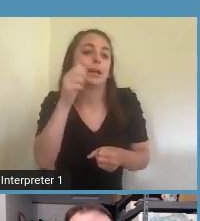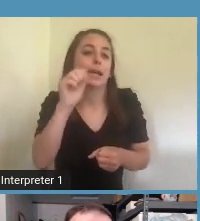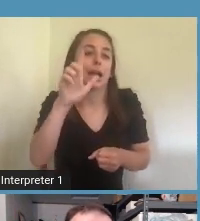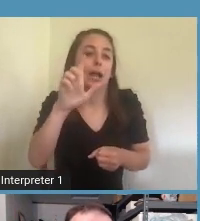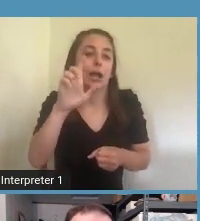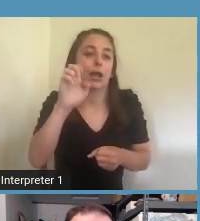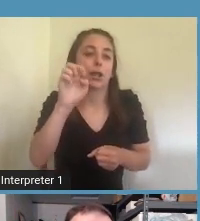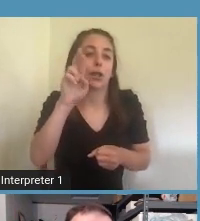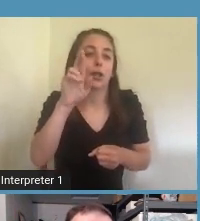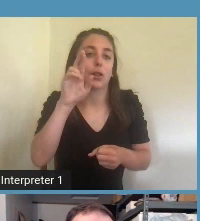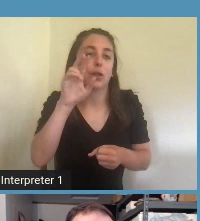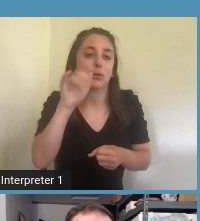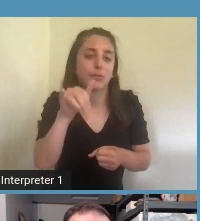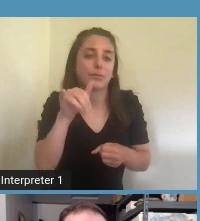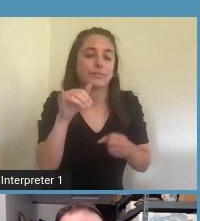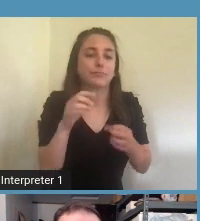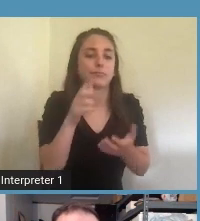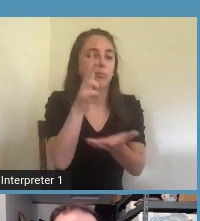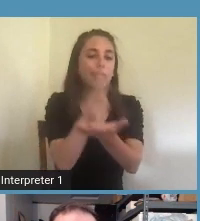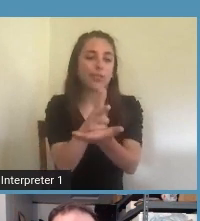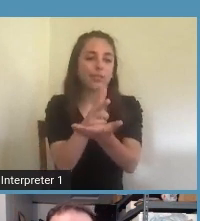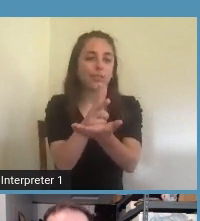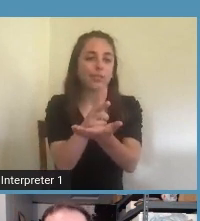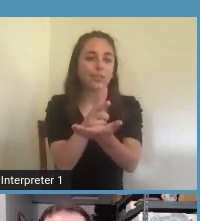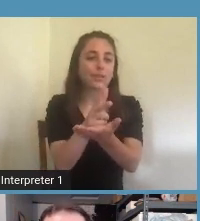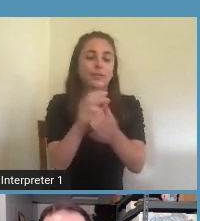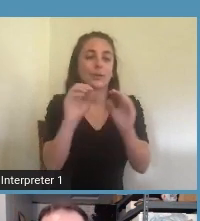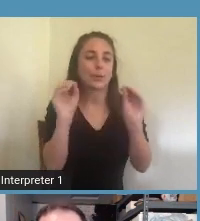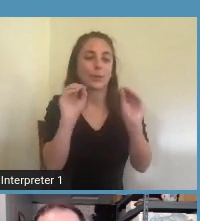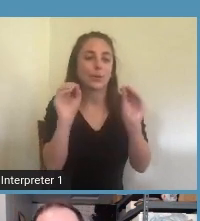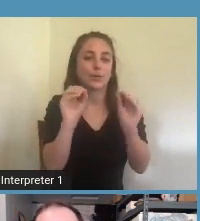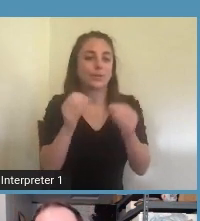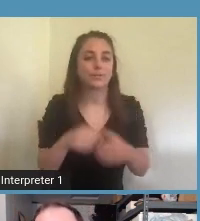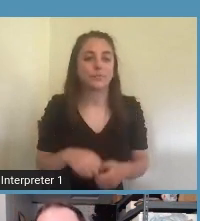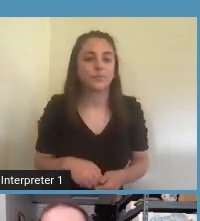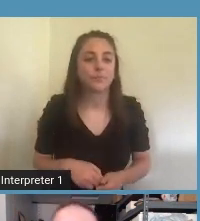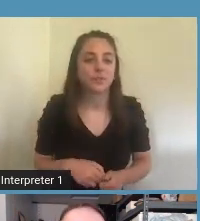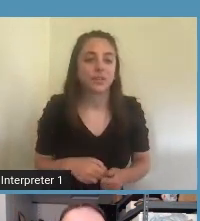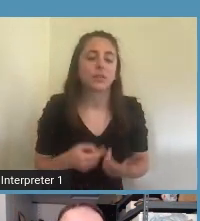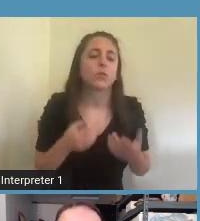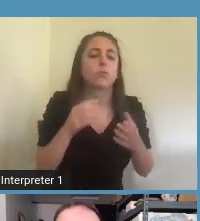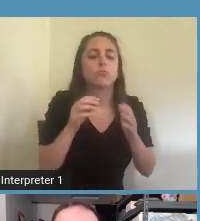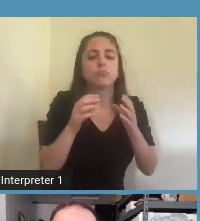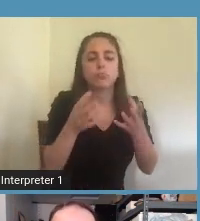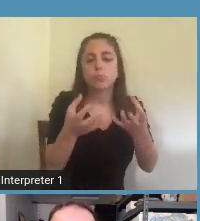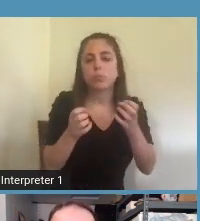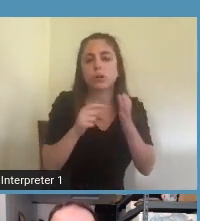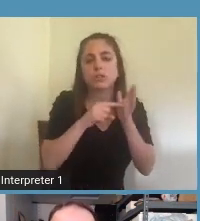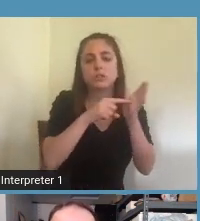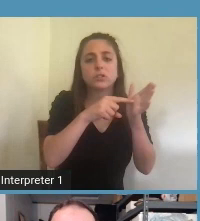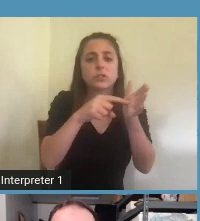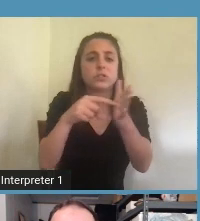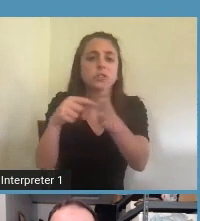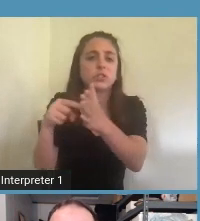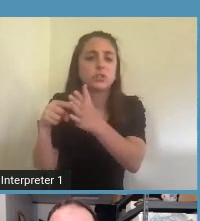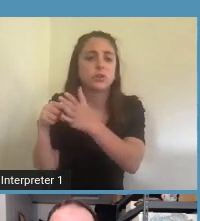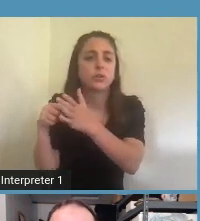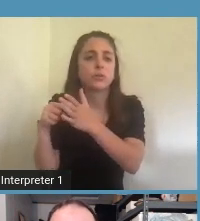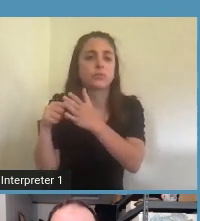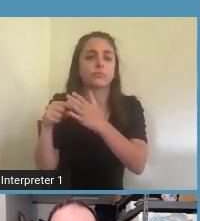to show these cars in motion as they were coming off of a truck and getting rolled into the